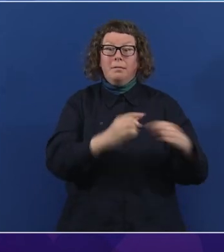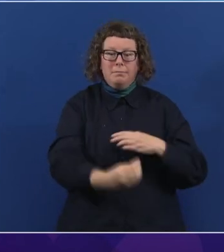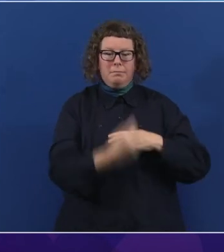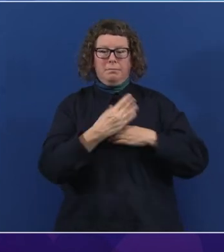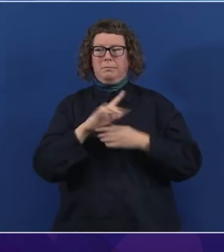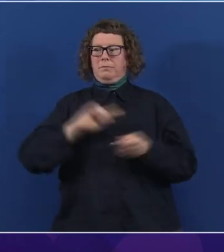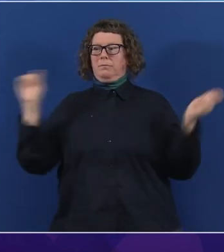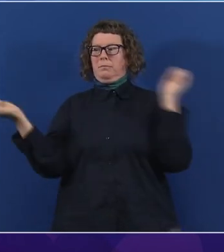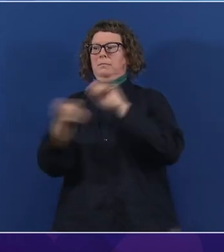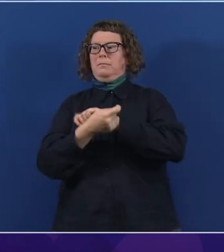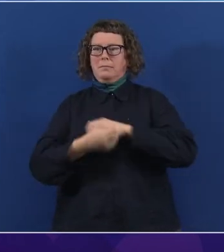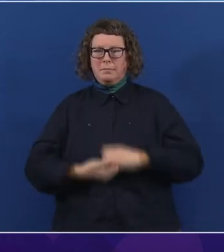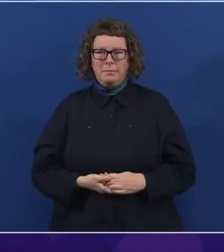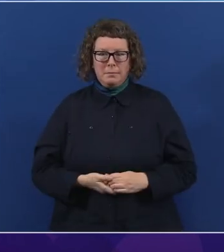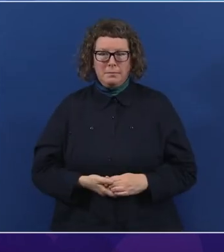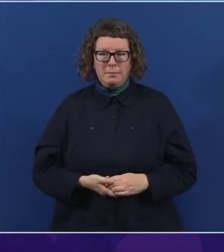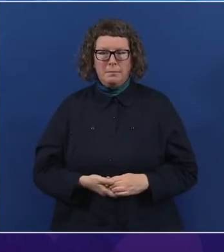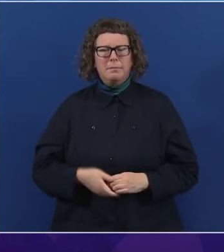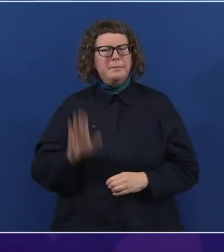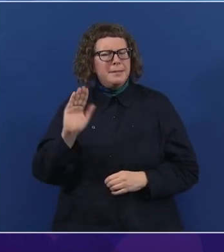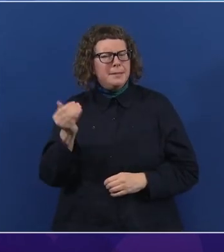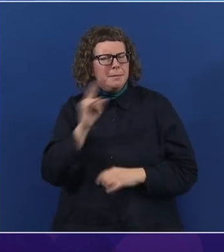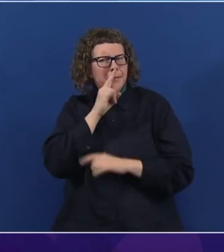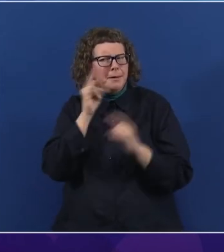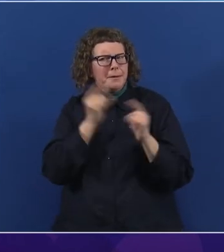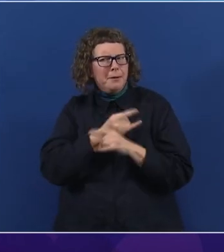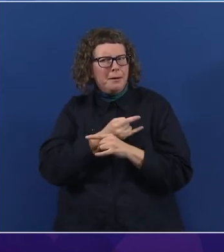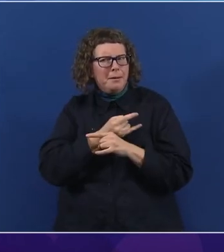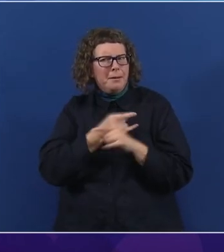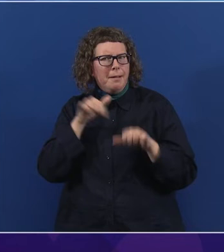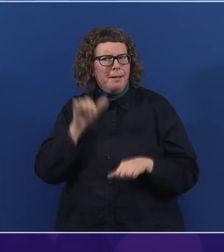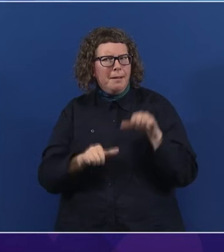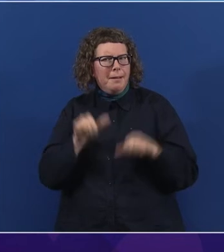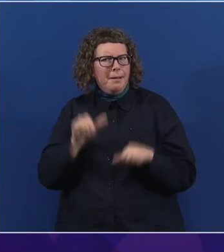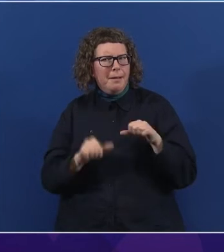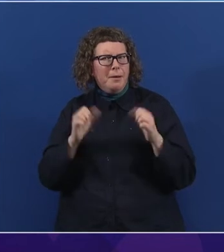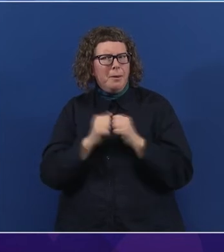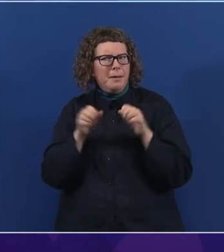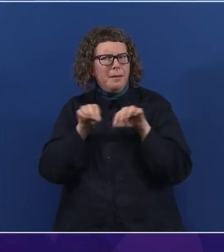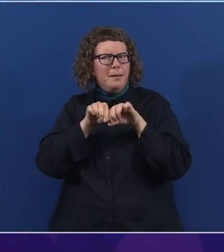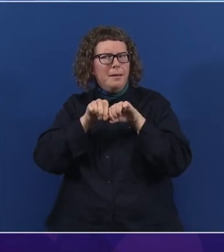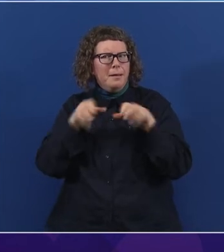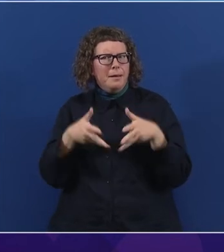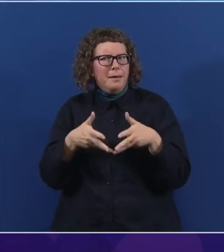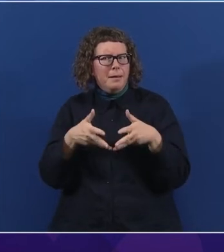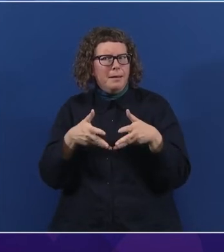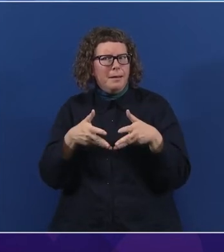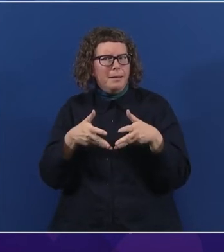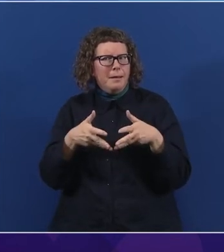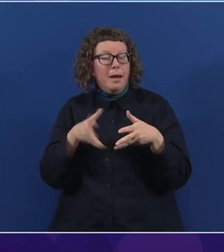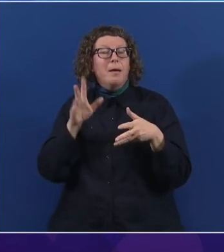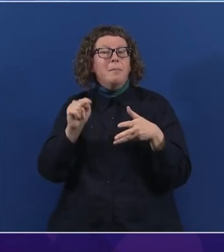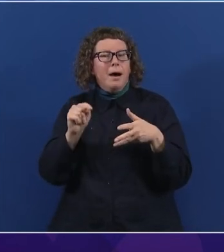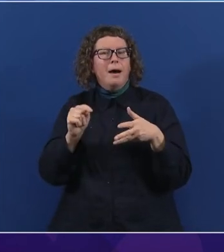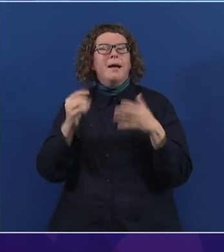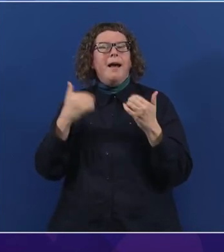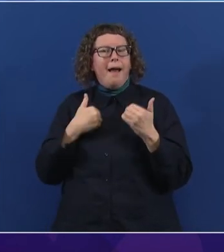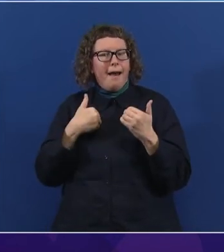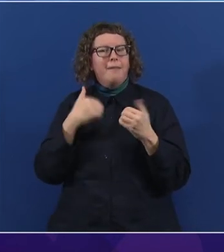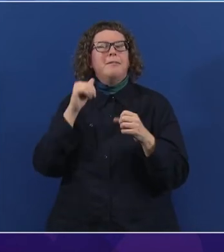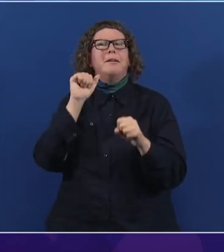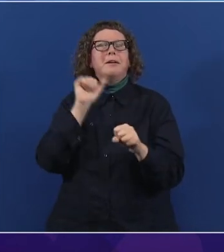transformative. It might seem ironic given the uncertainty of the pandemic, but you have career choices